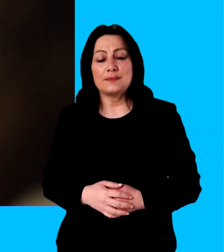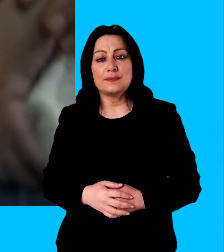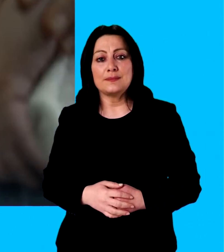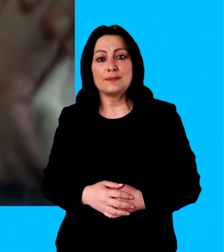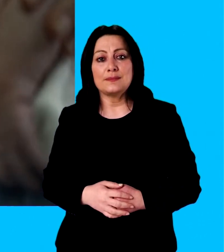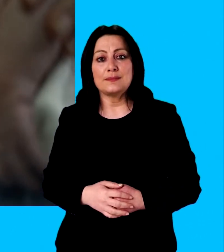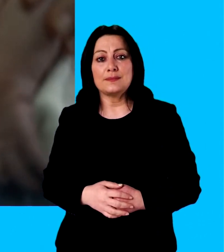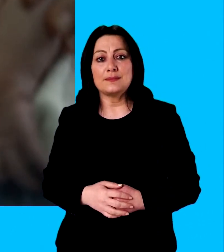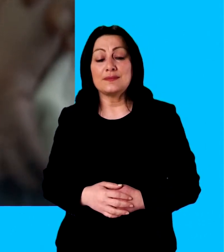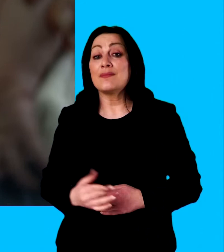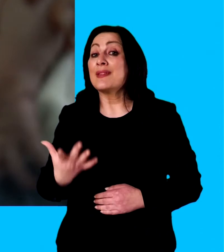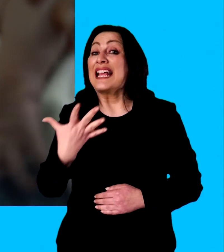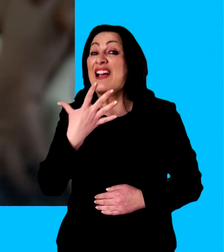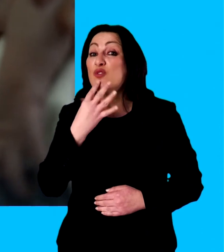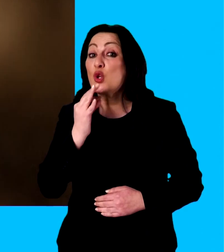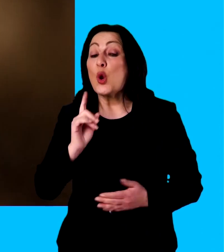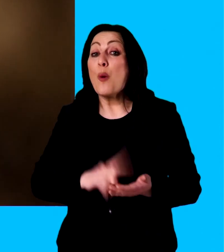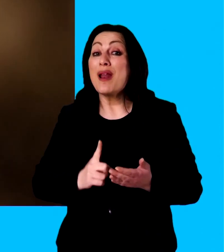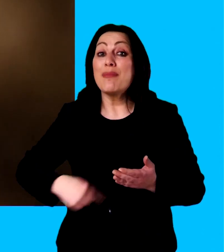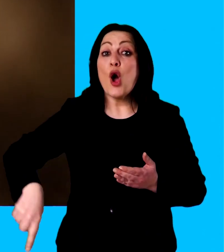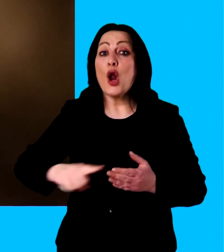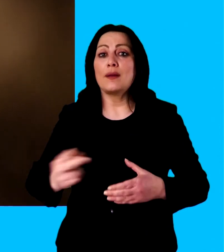That's why we vote.